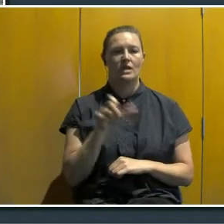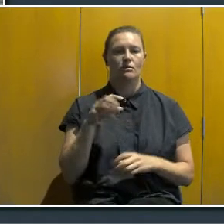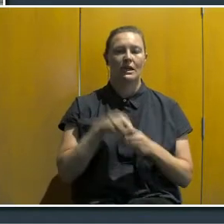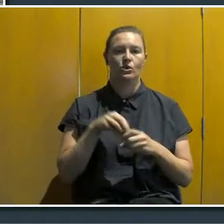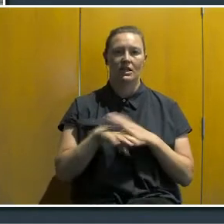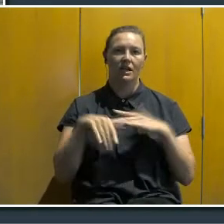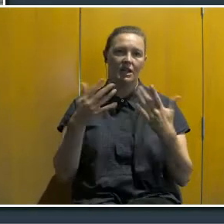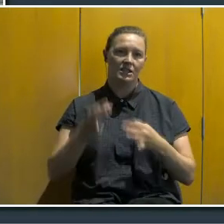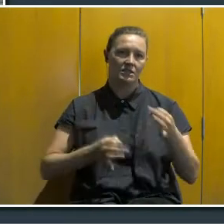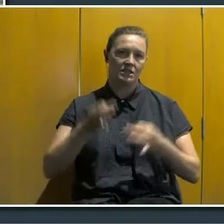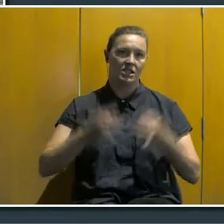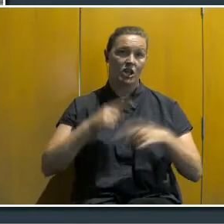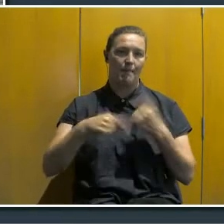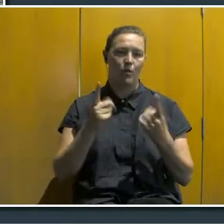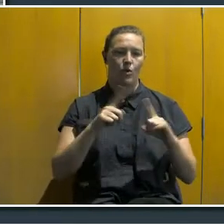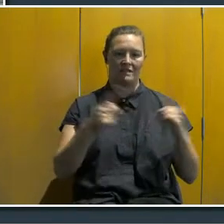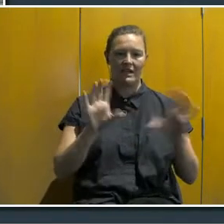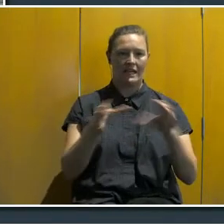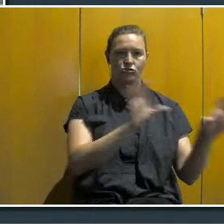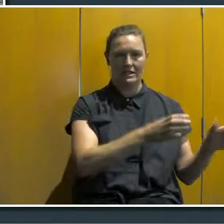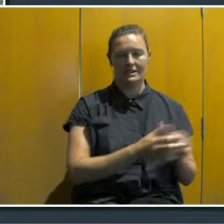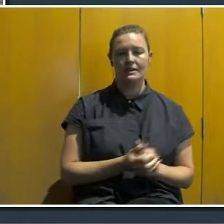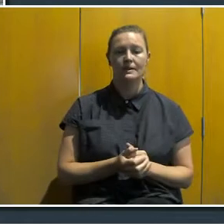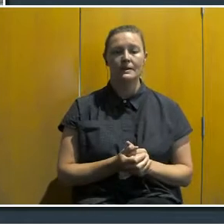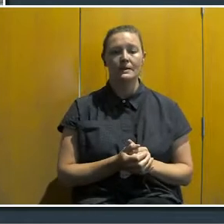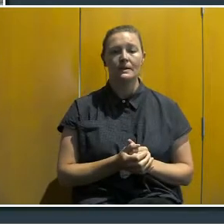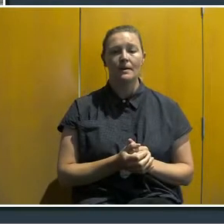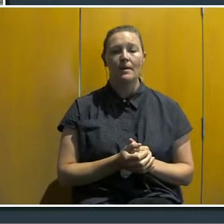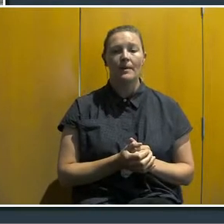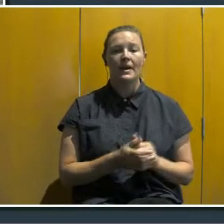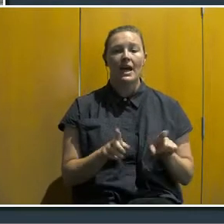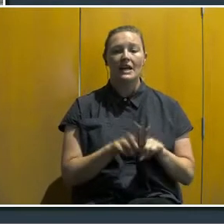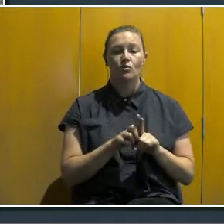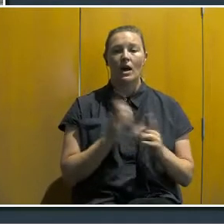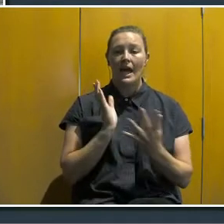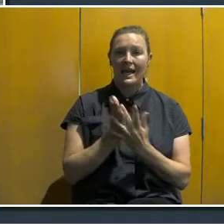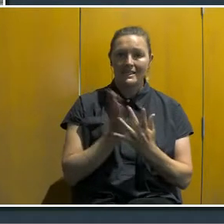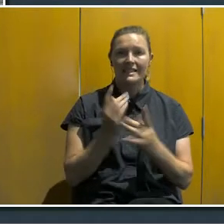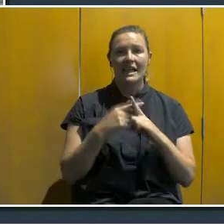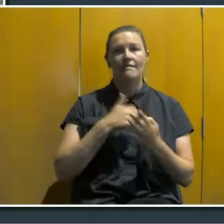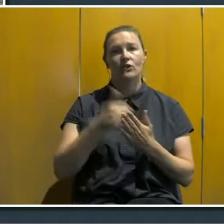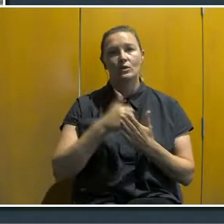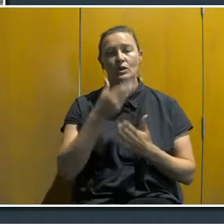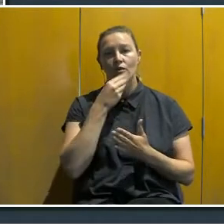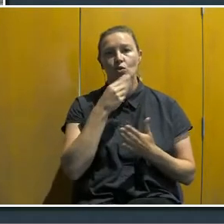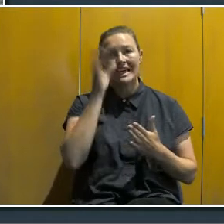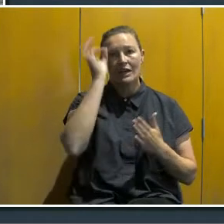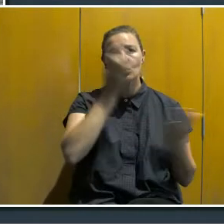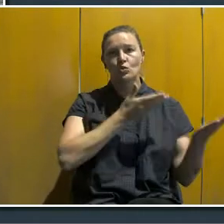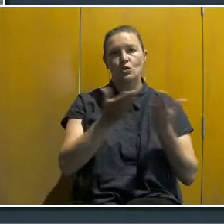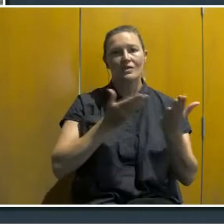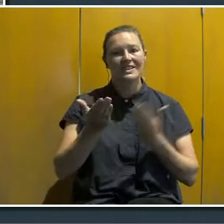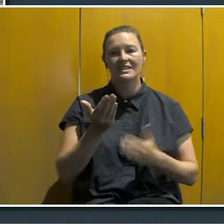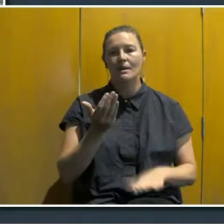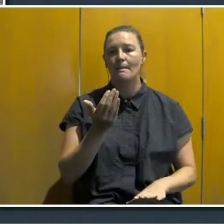differentials. Fairness would further indicate that the principle of access to and frequency of use of communal council services and